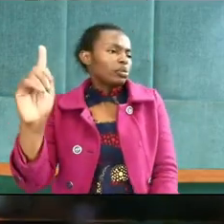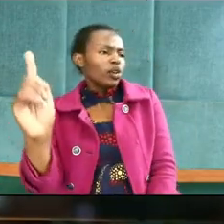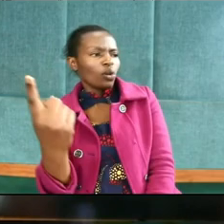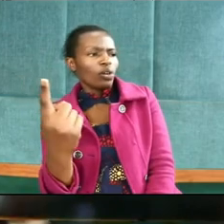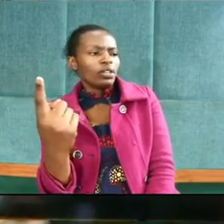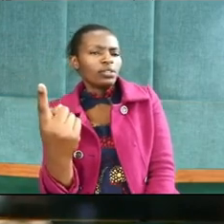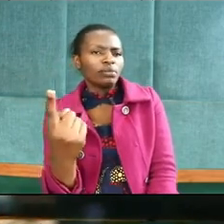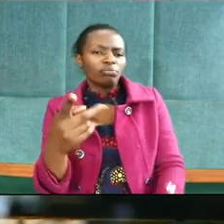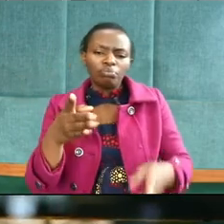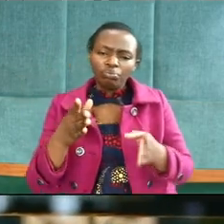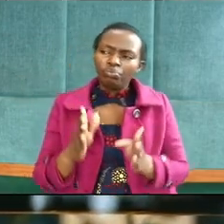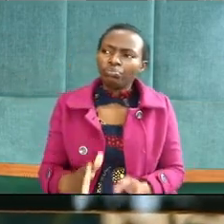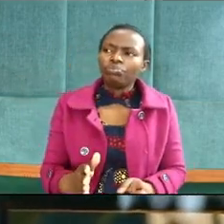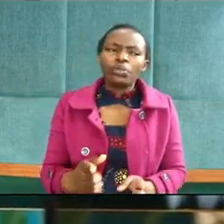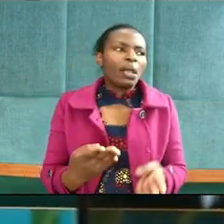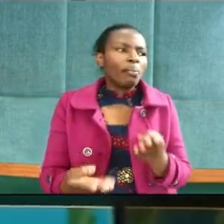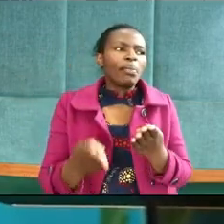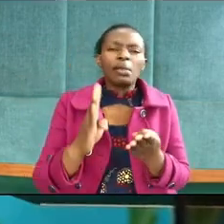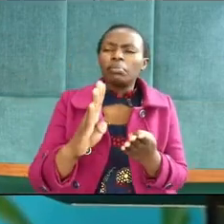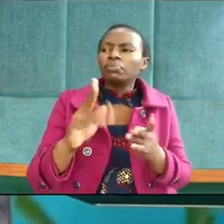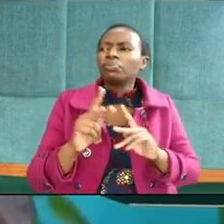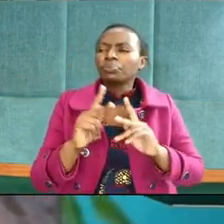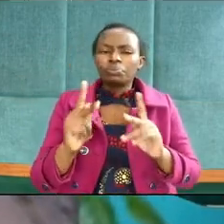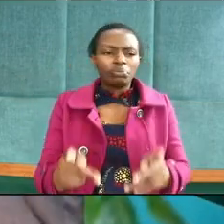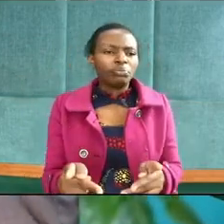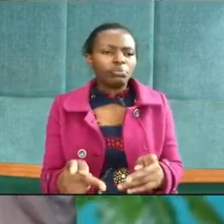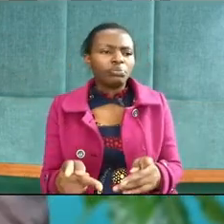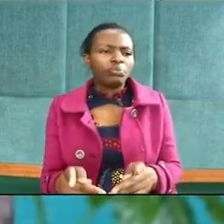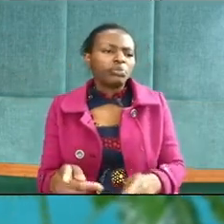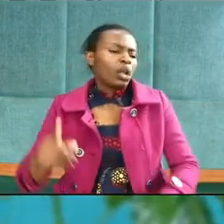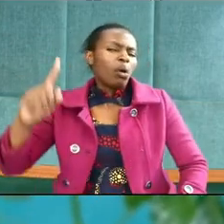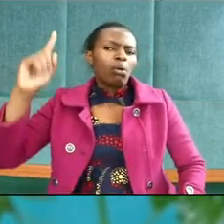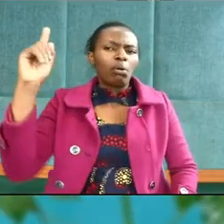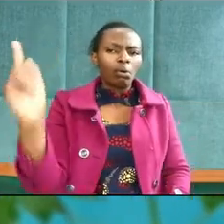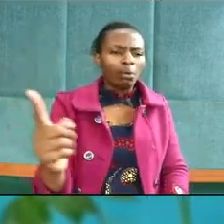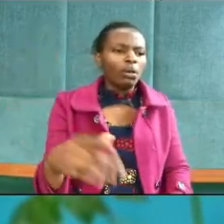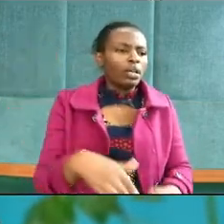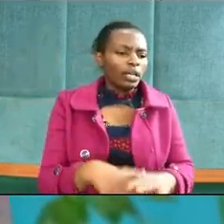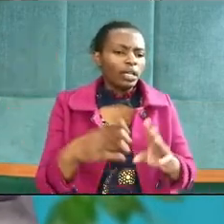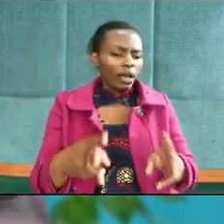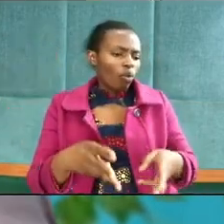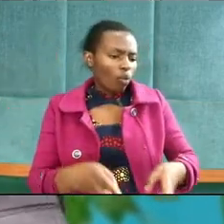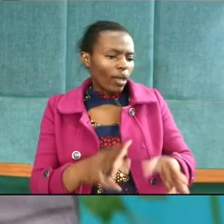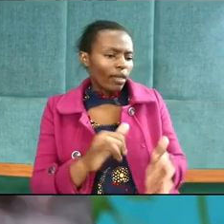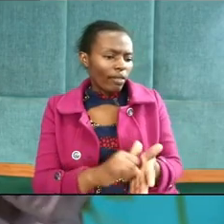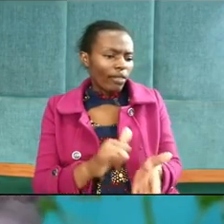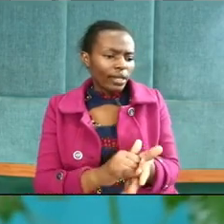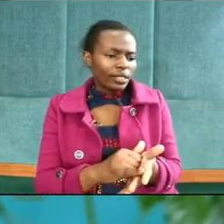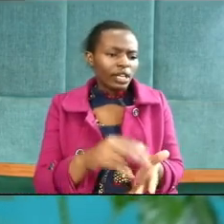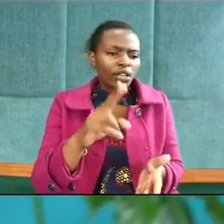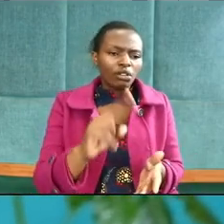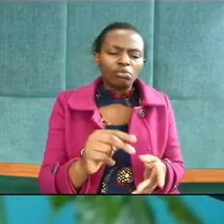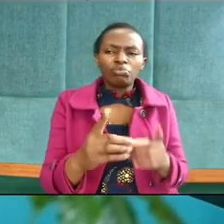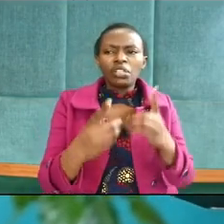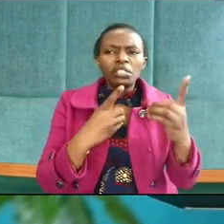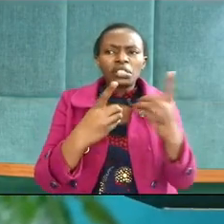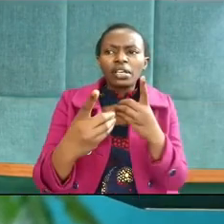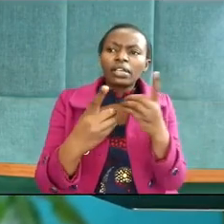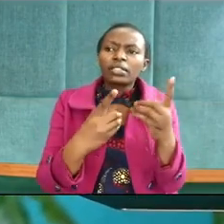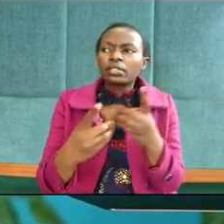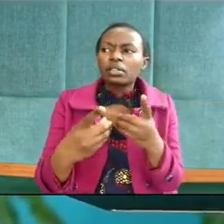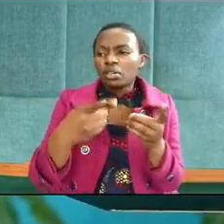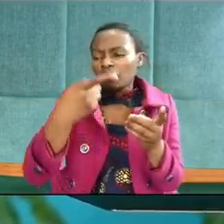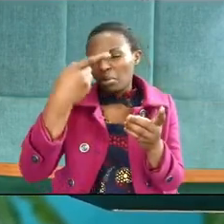Sometimes people may respond in a very unpalatable way to you because of what they